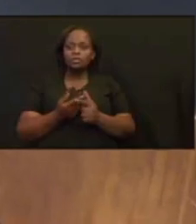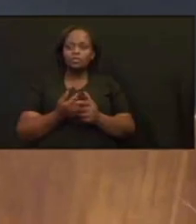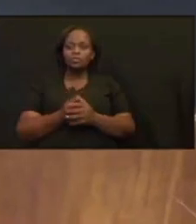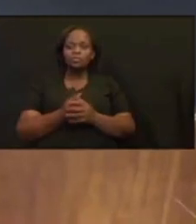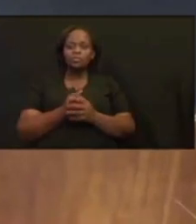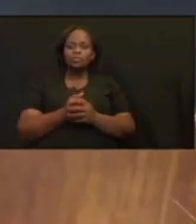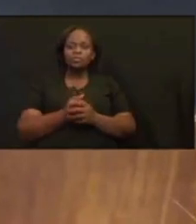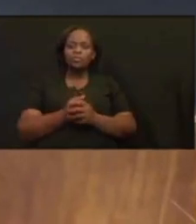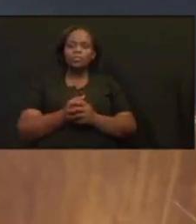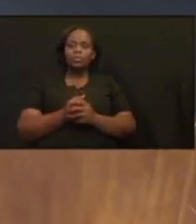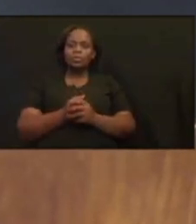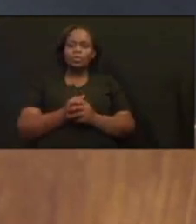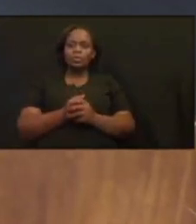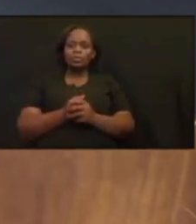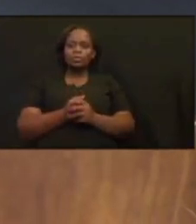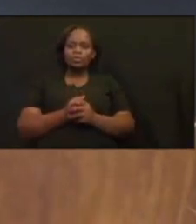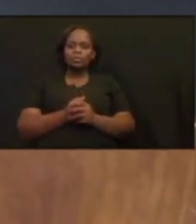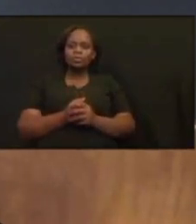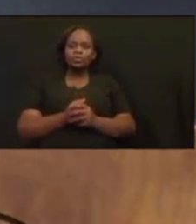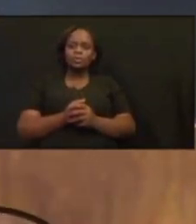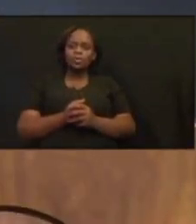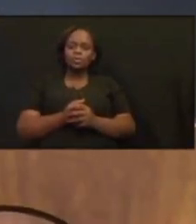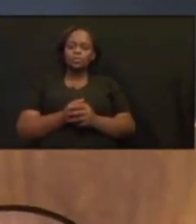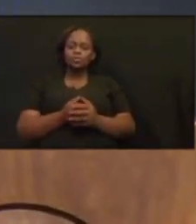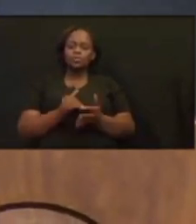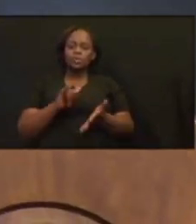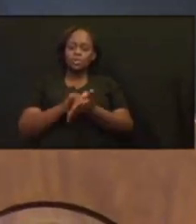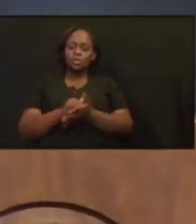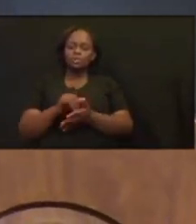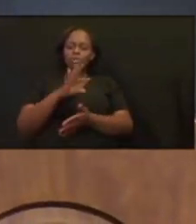of Jesus. That is the spirit of revival.